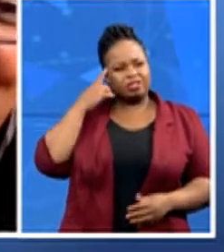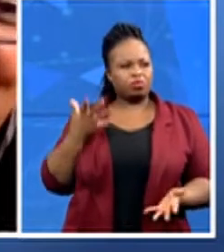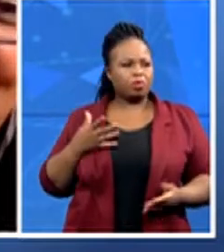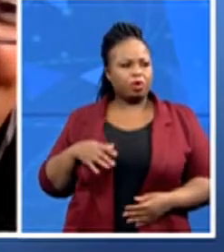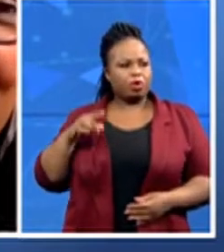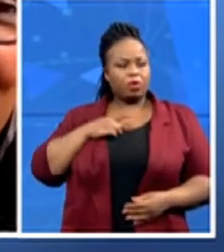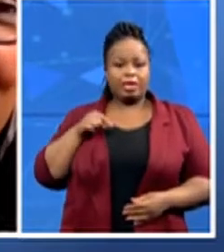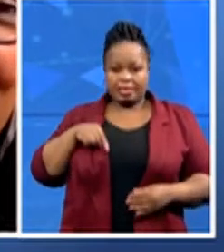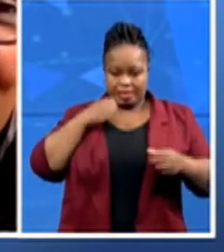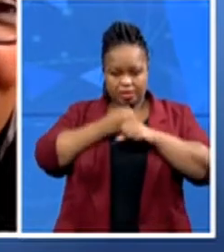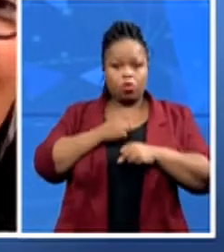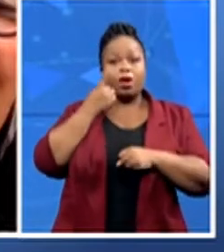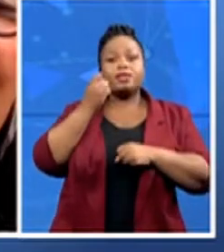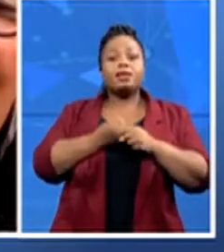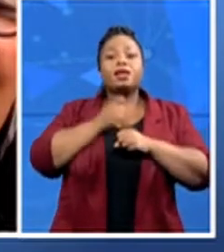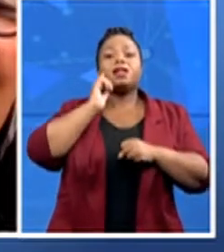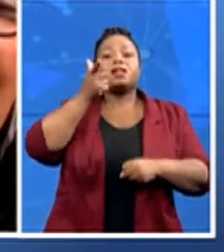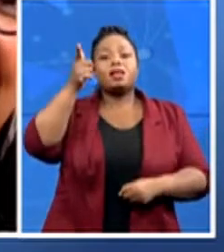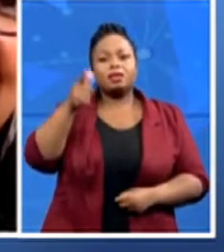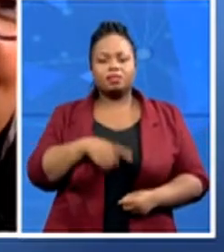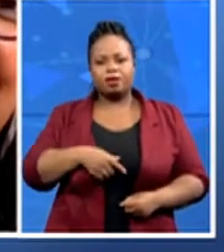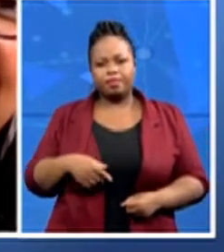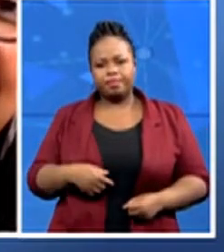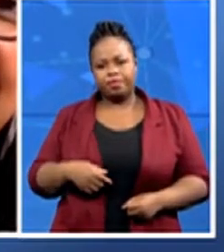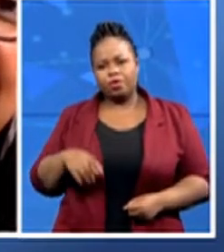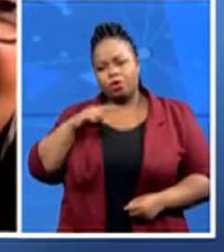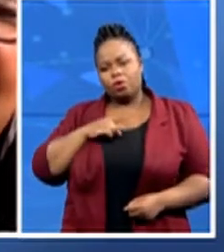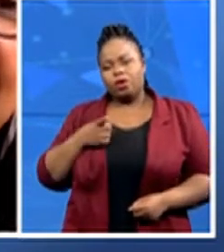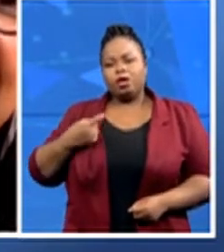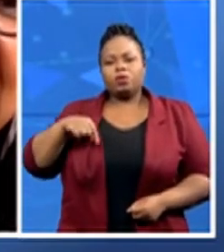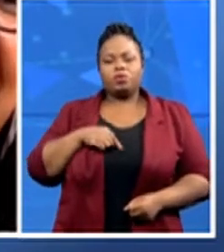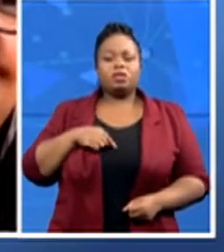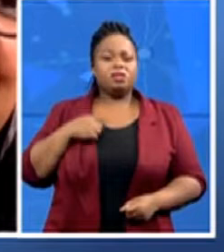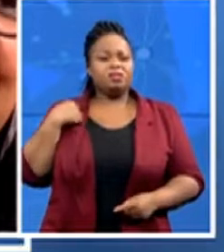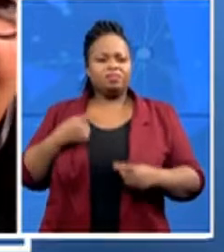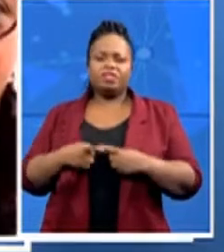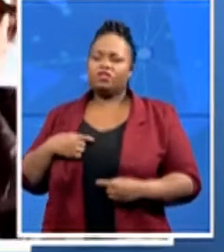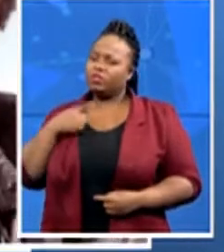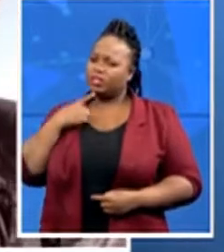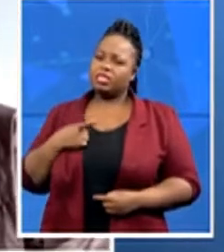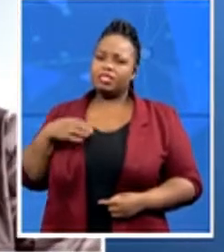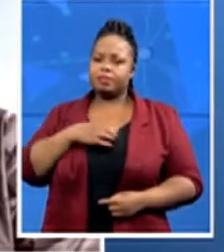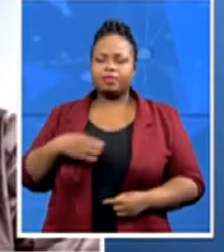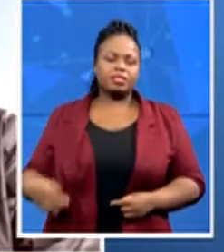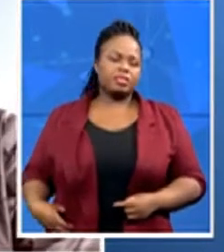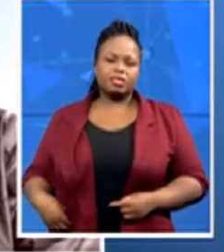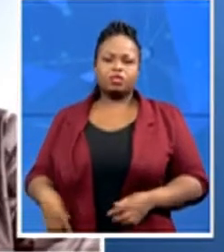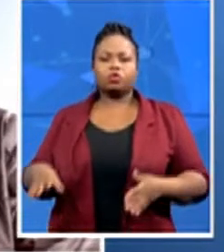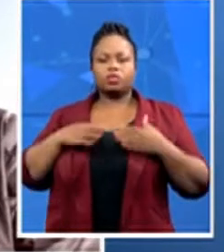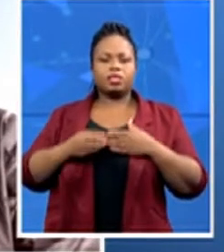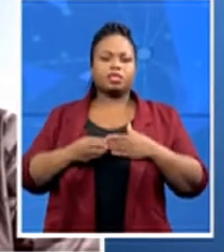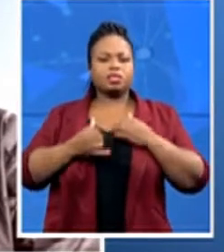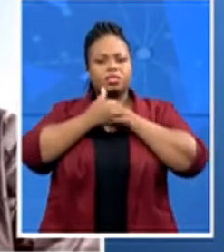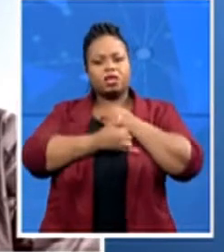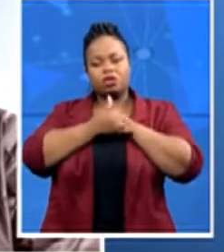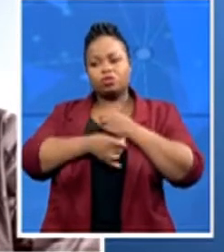We have been, so when you say, as the president leading this country, and you tell South Africa that